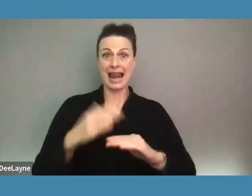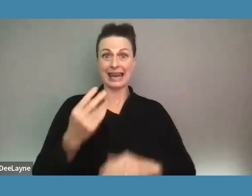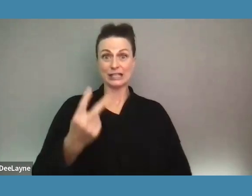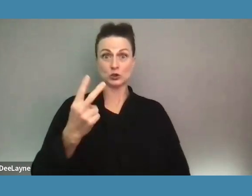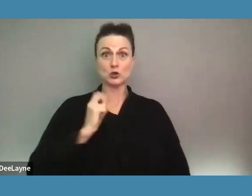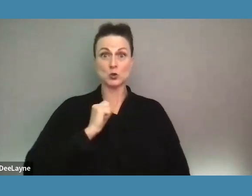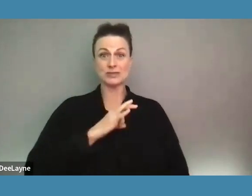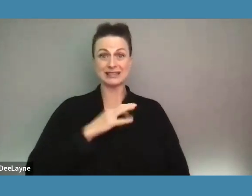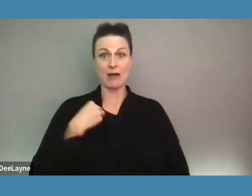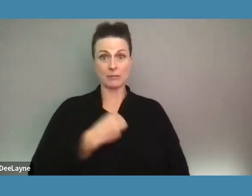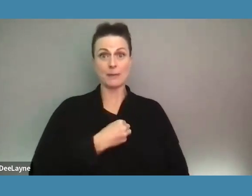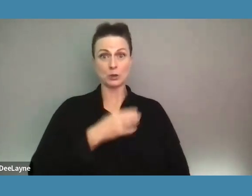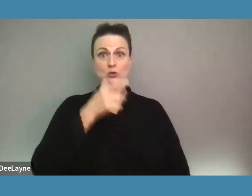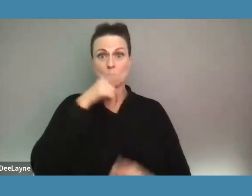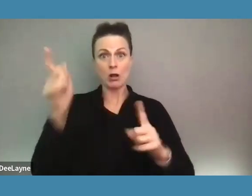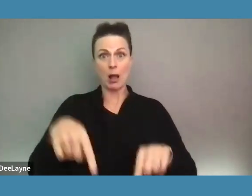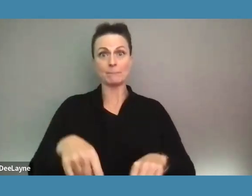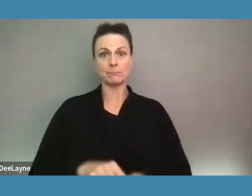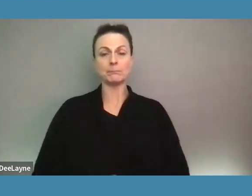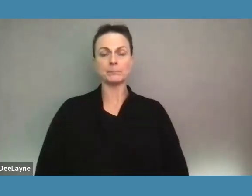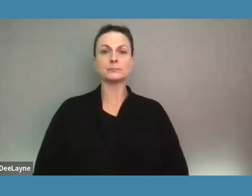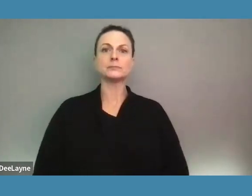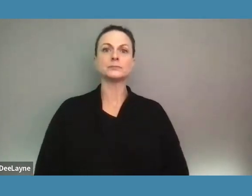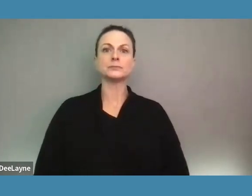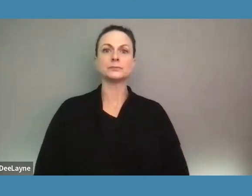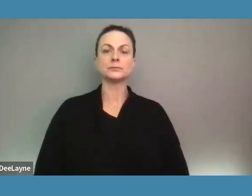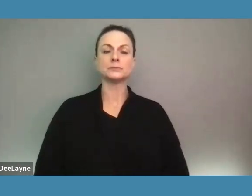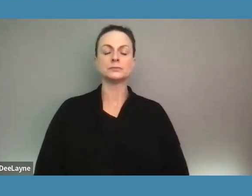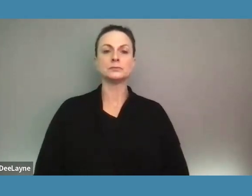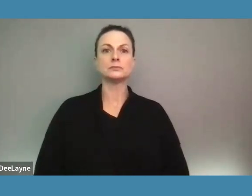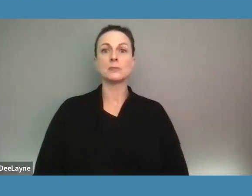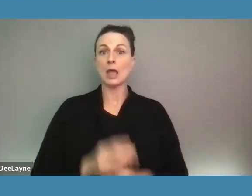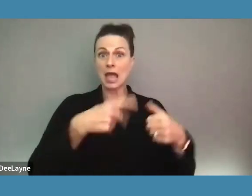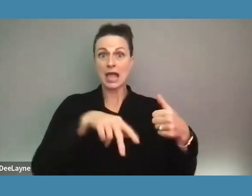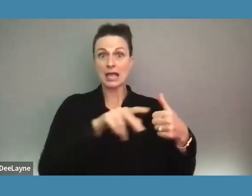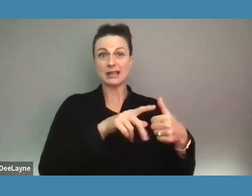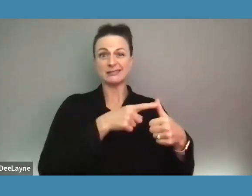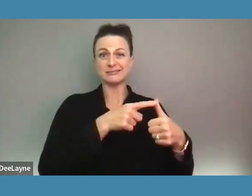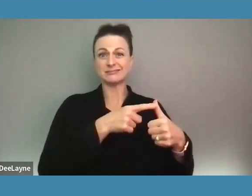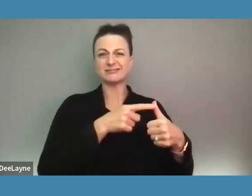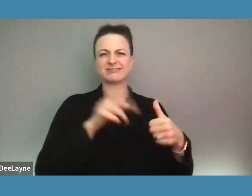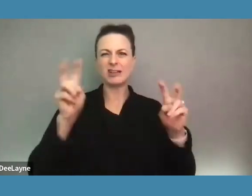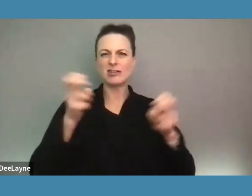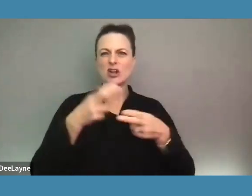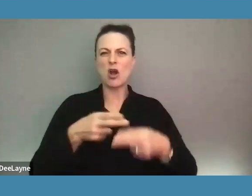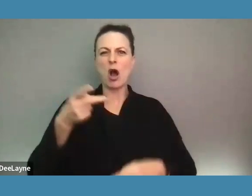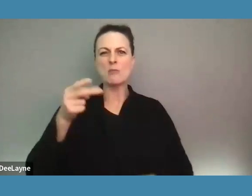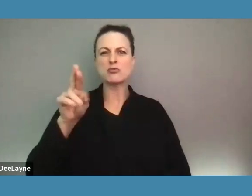there. So in a primary election, there's some different